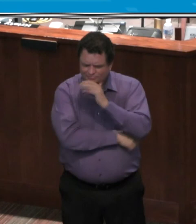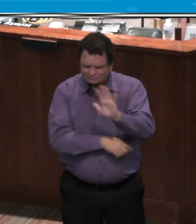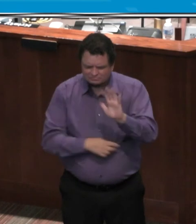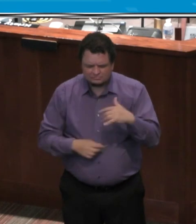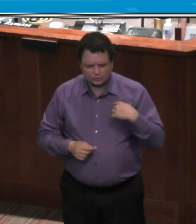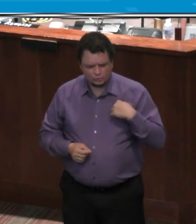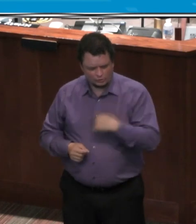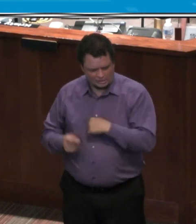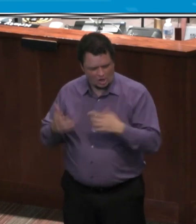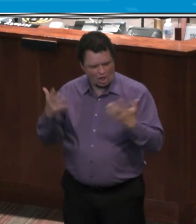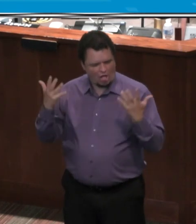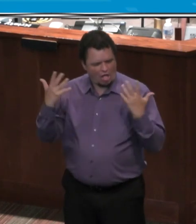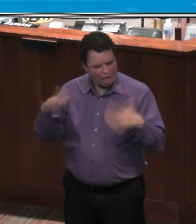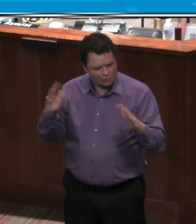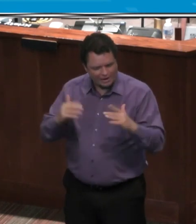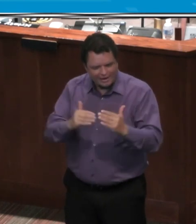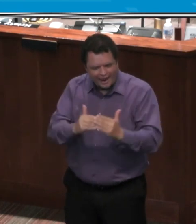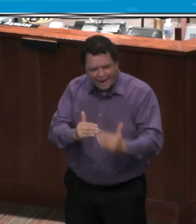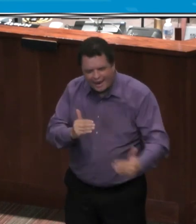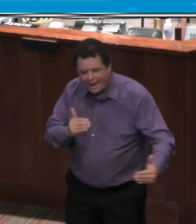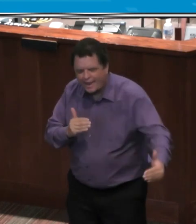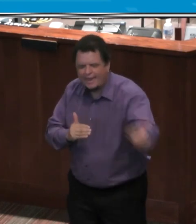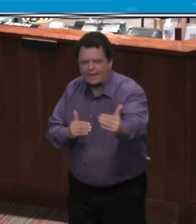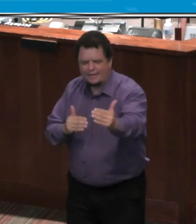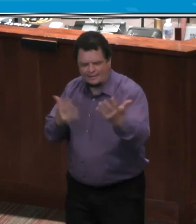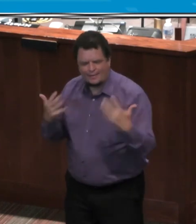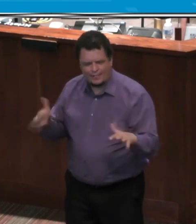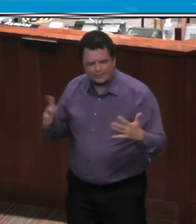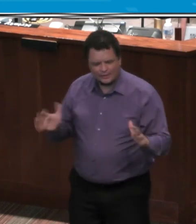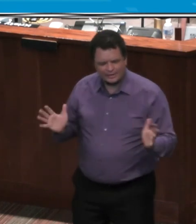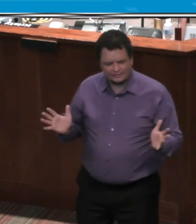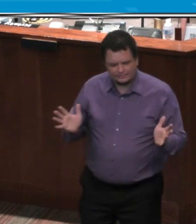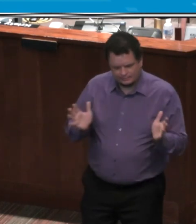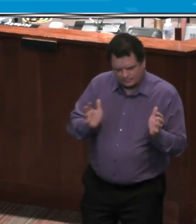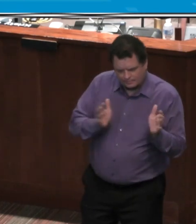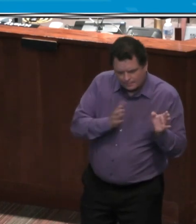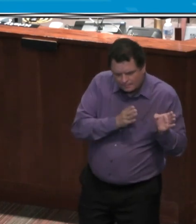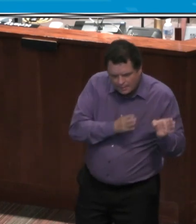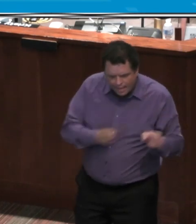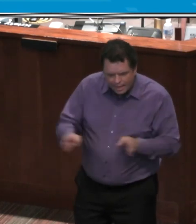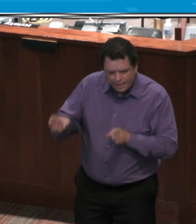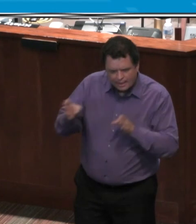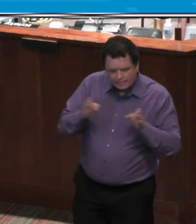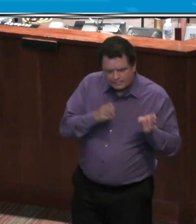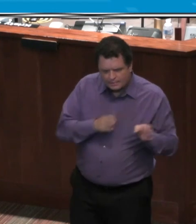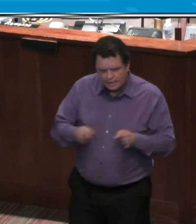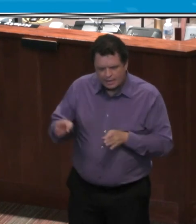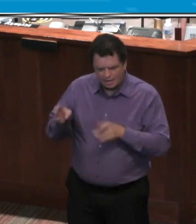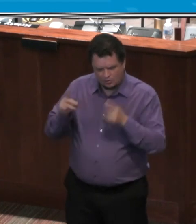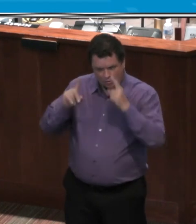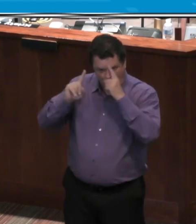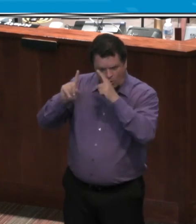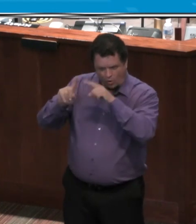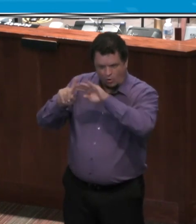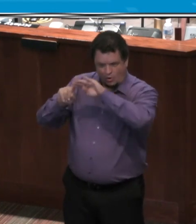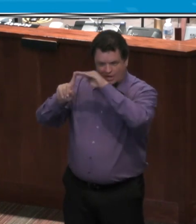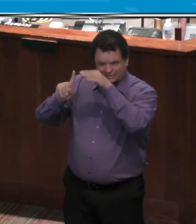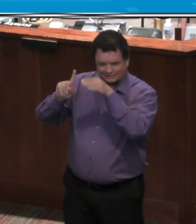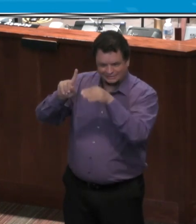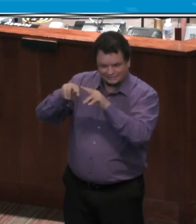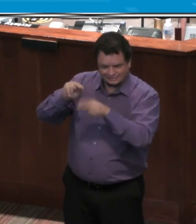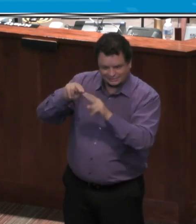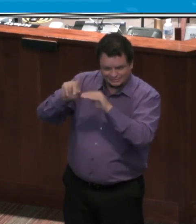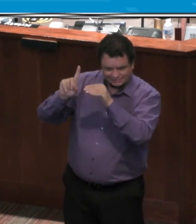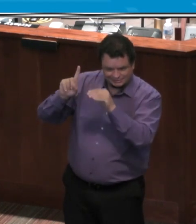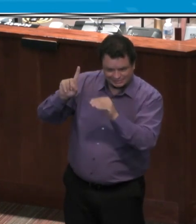strategy or plan kind of basically built out, or is that something that we're going to have to be reactive to and then further delay